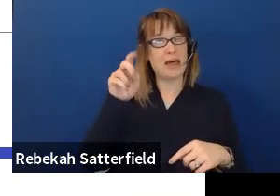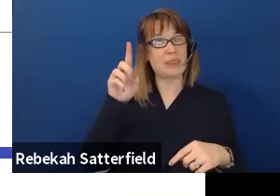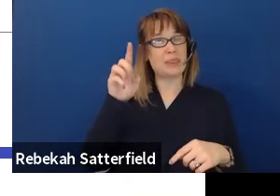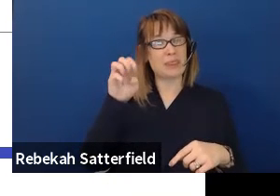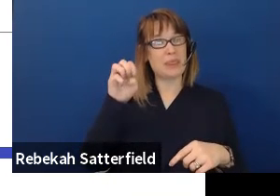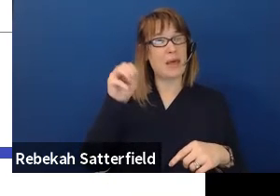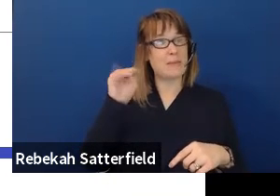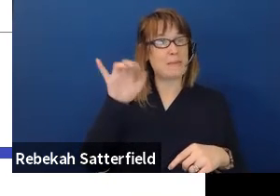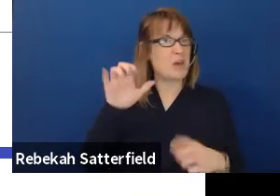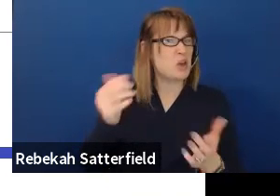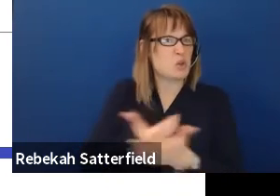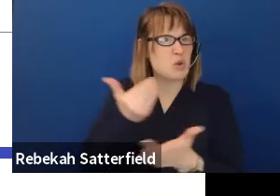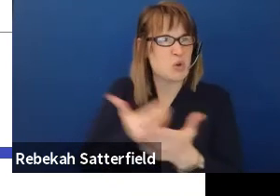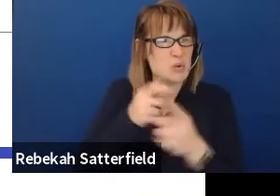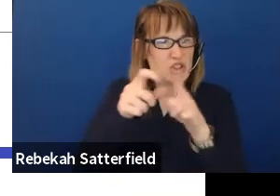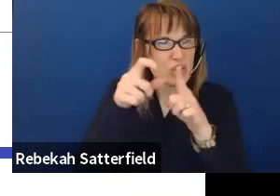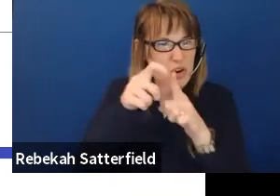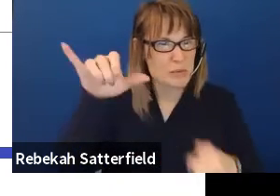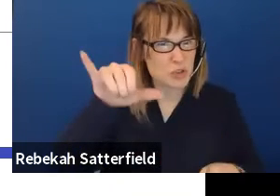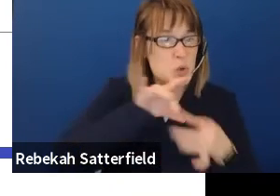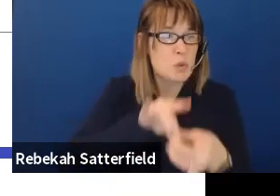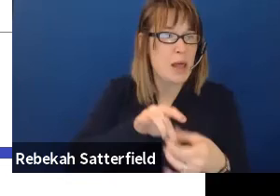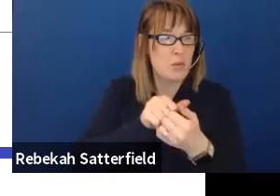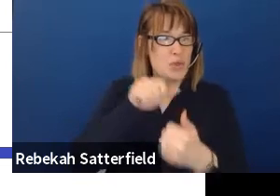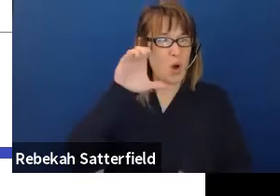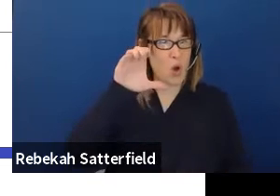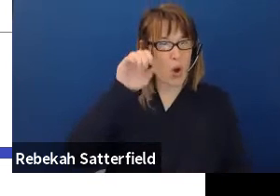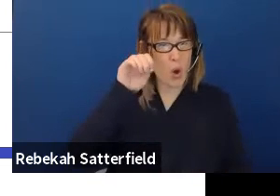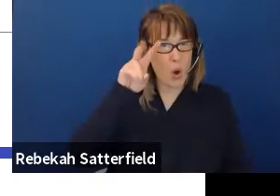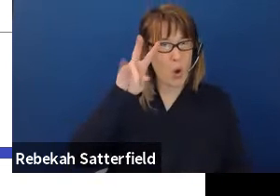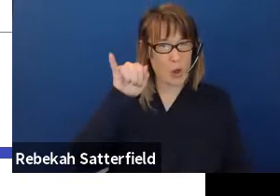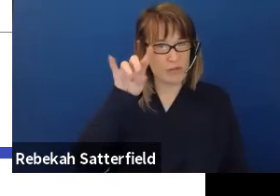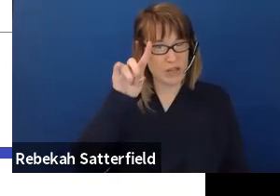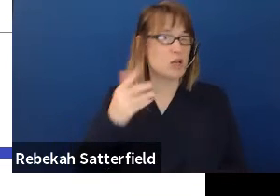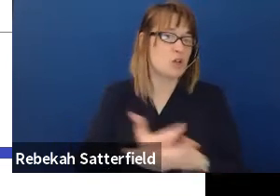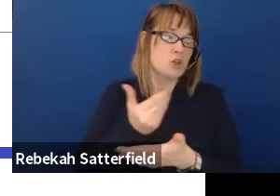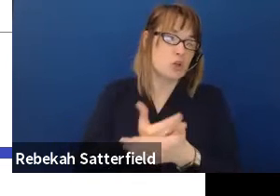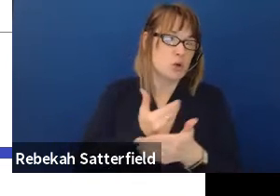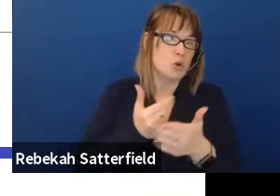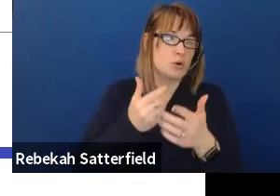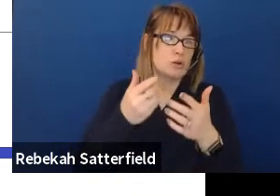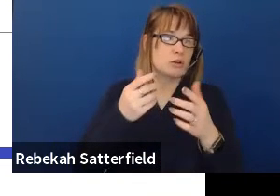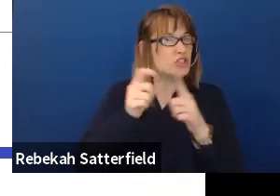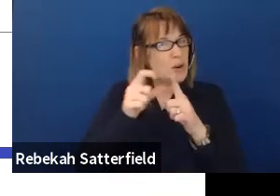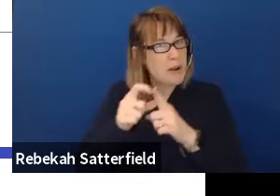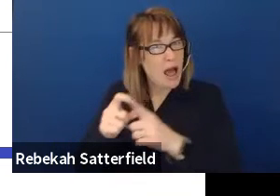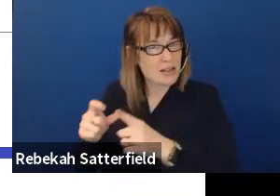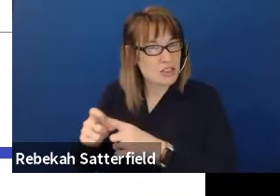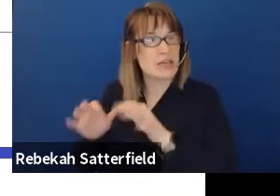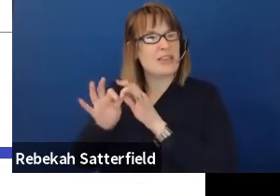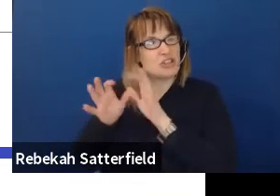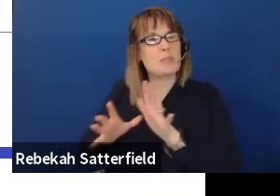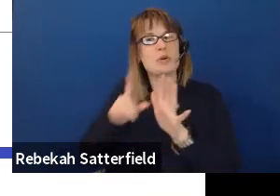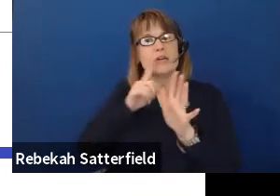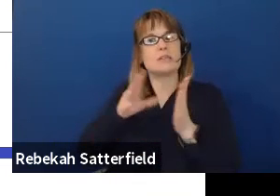new medications, new treatments are also going to be part of the learning process for the interpreter. So recognizing these demands